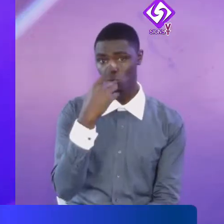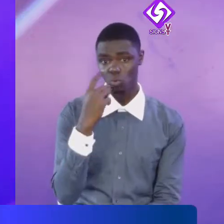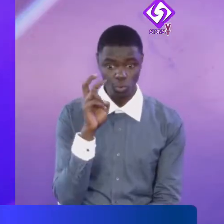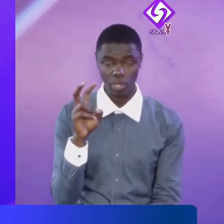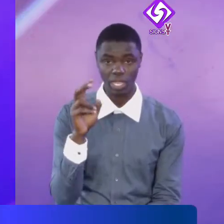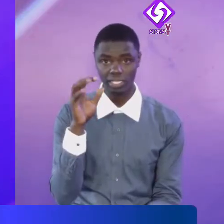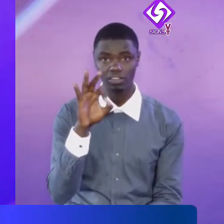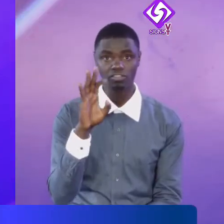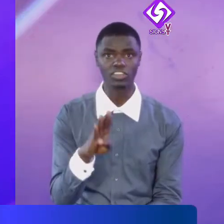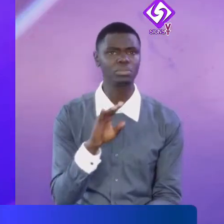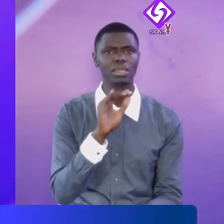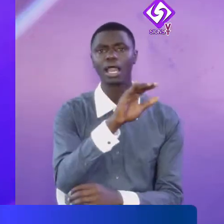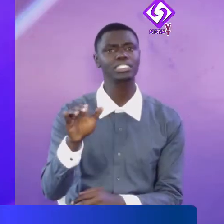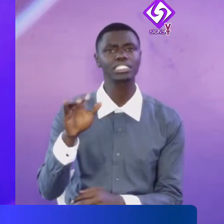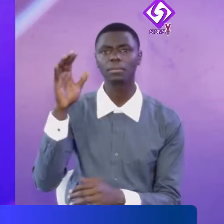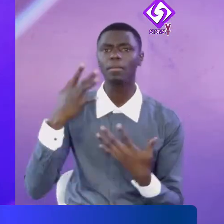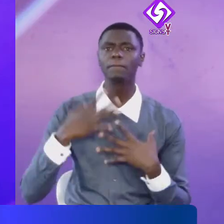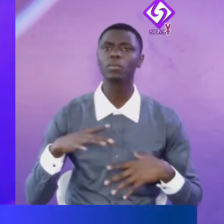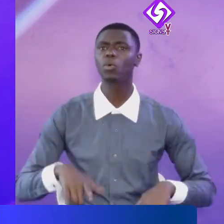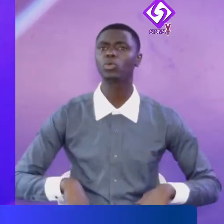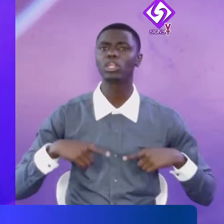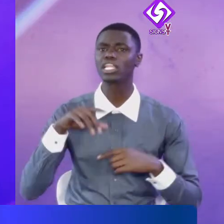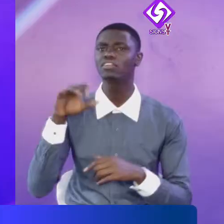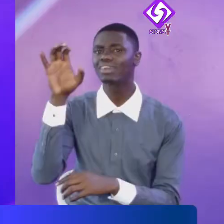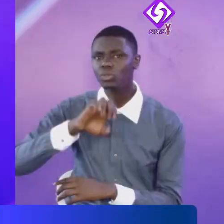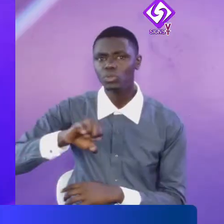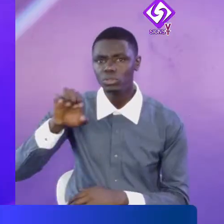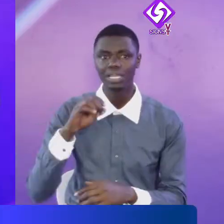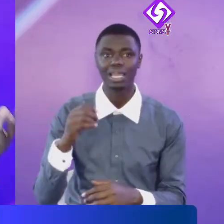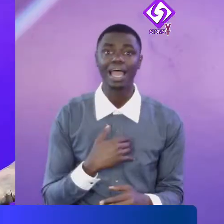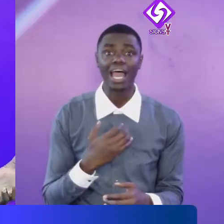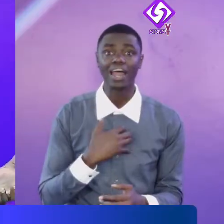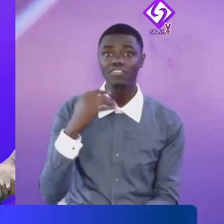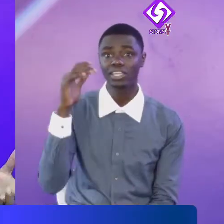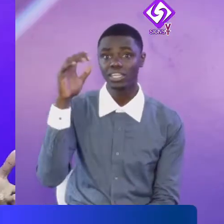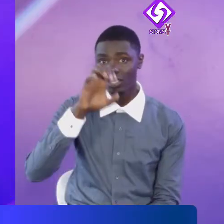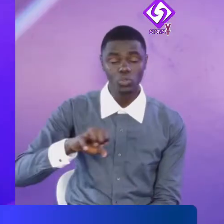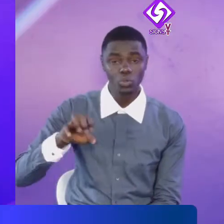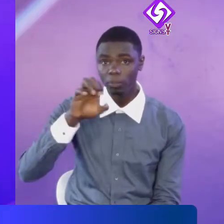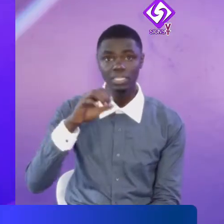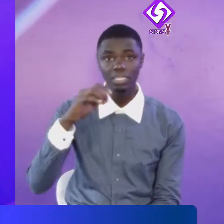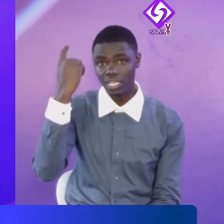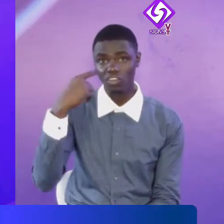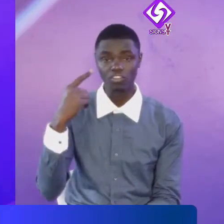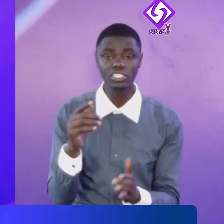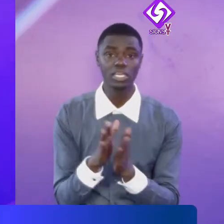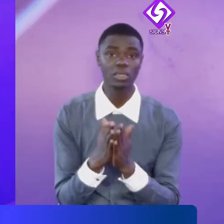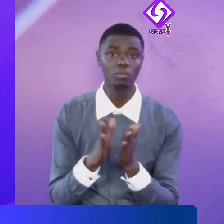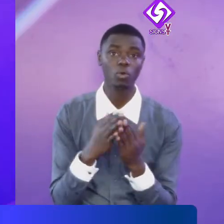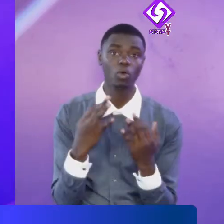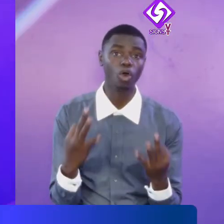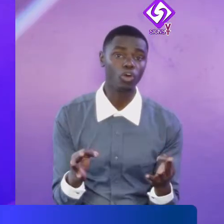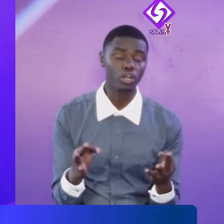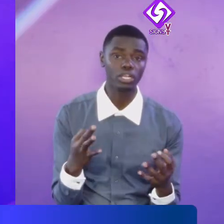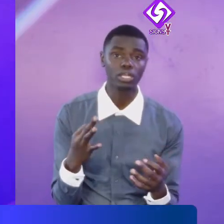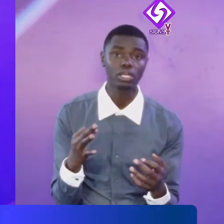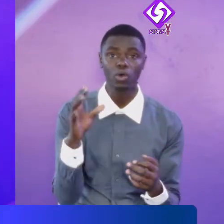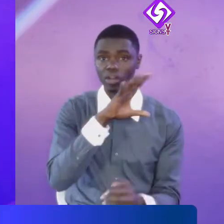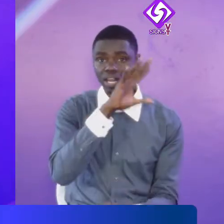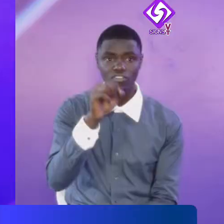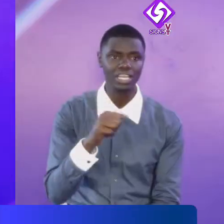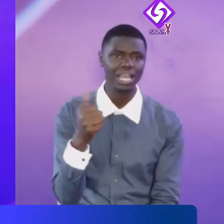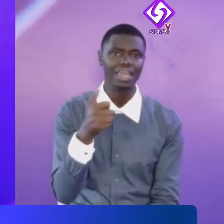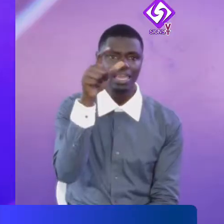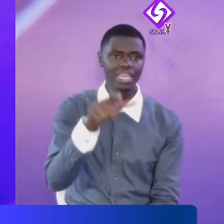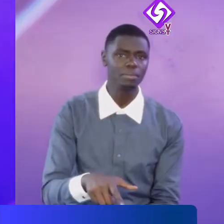are in Europe, ask them, are they having Europeans in their Facebook profile or they're having Africans? If you ask them, 80% of